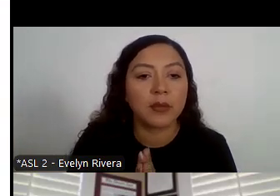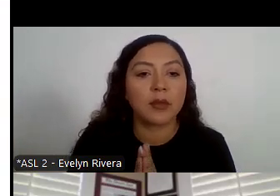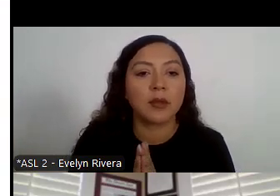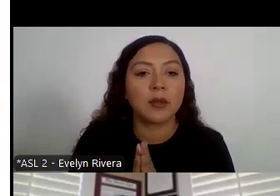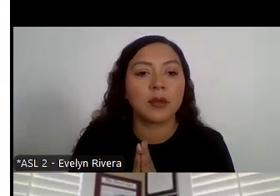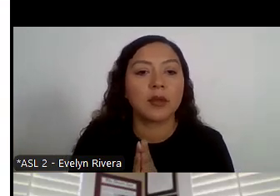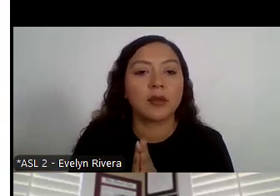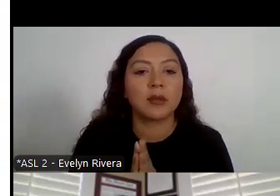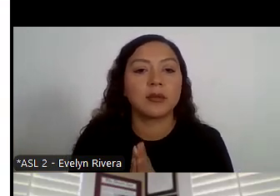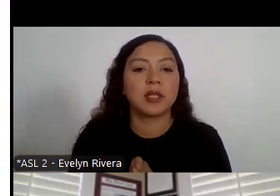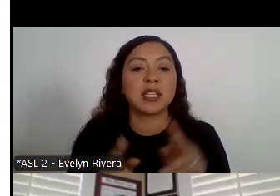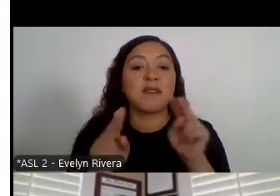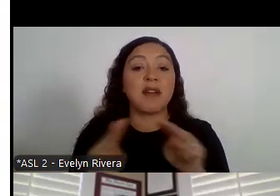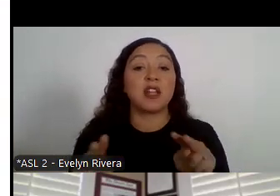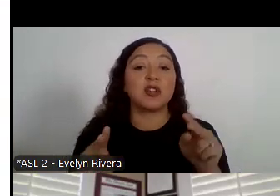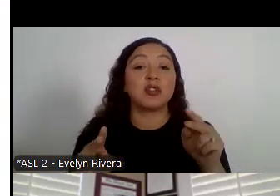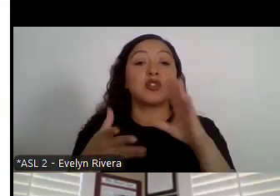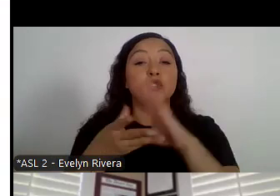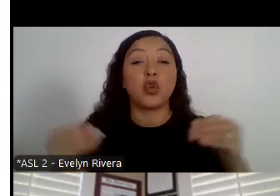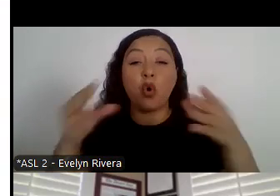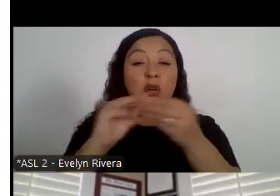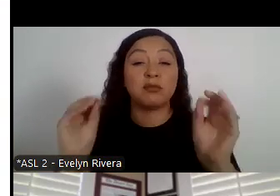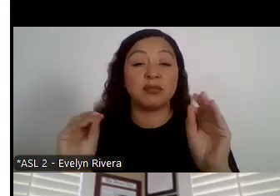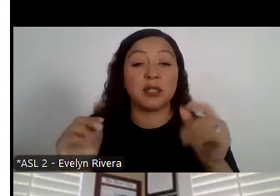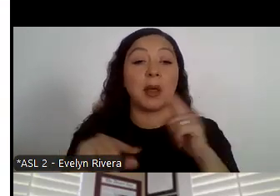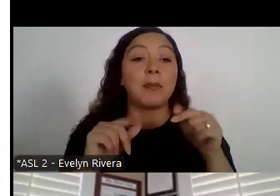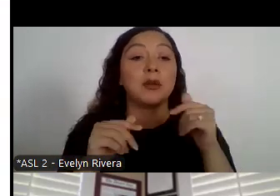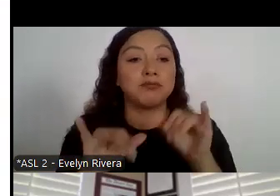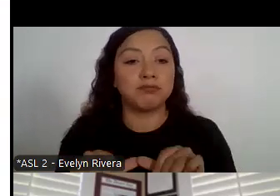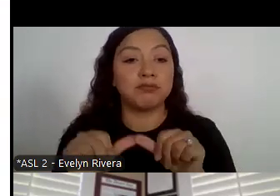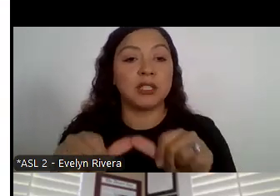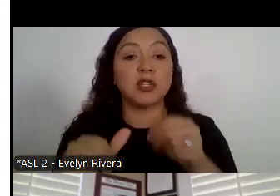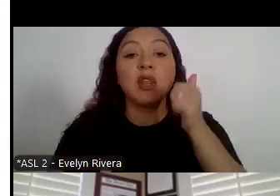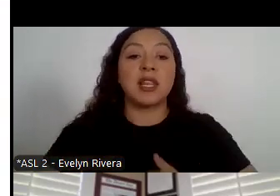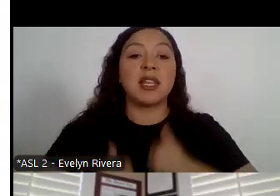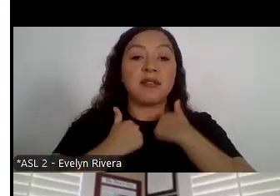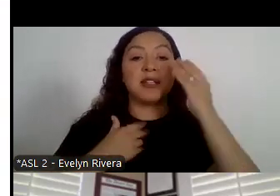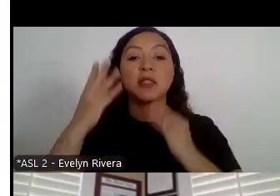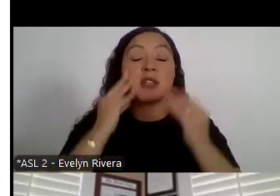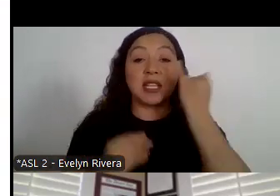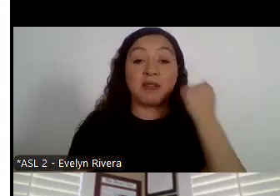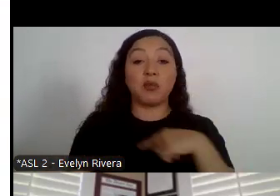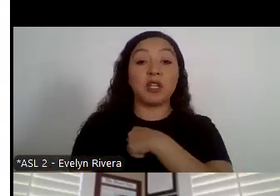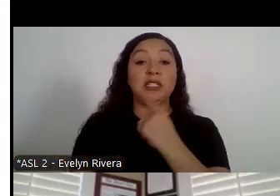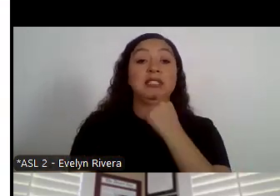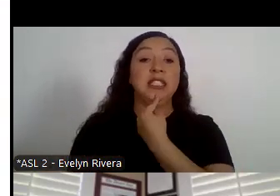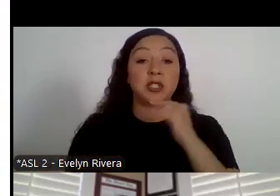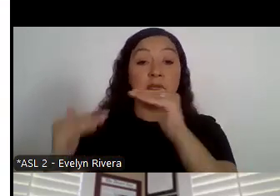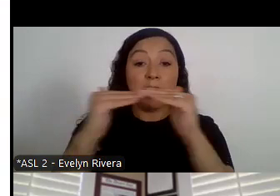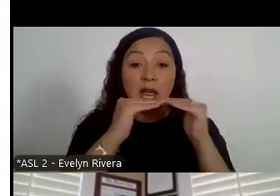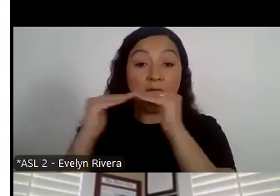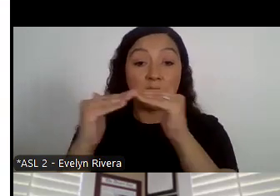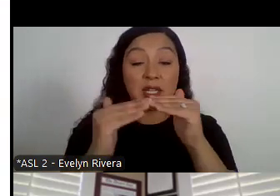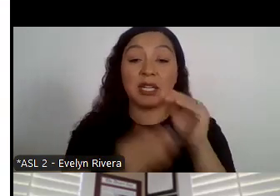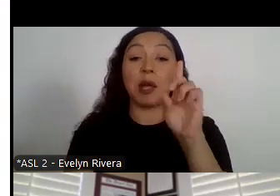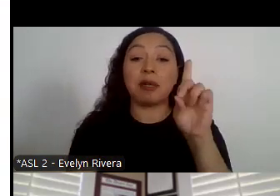just storytelling, it is a pattern recognition grounded in lived experience. And if we are serious about equity in aging and disability